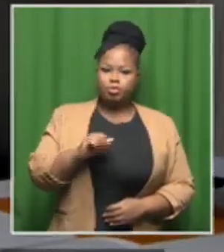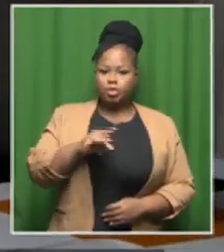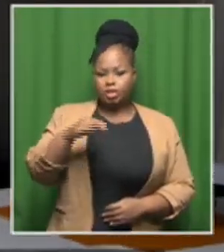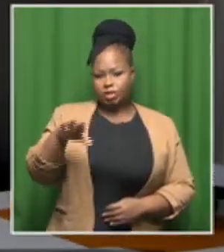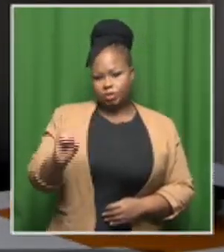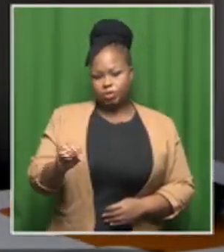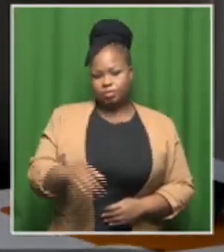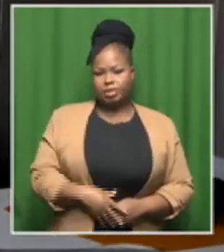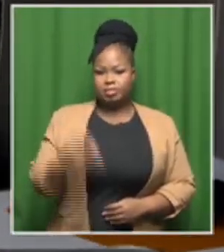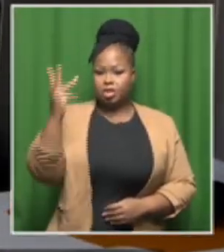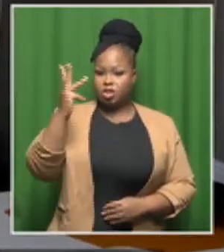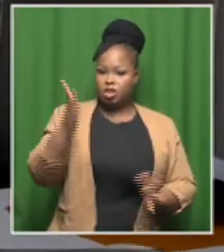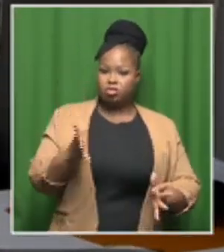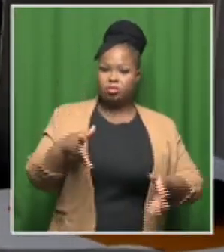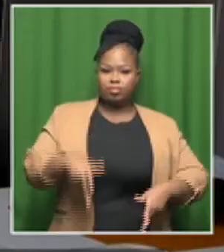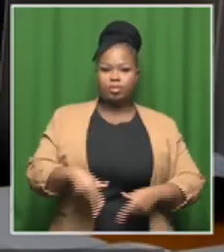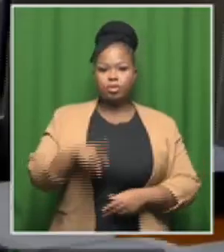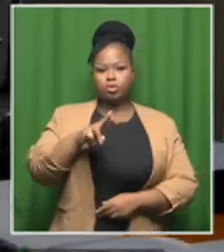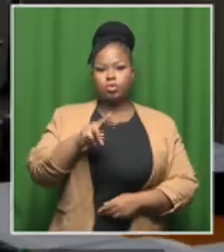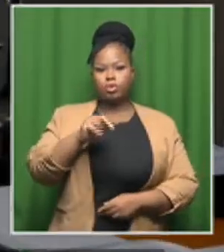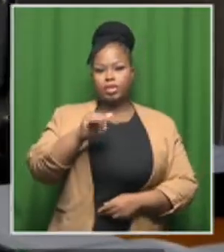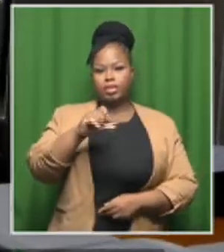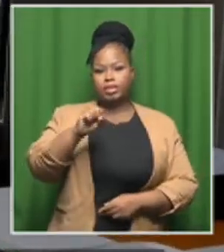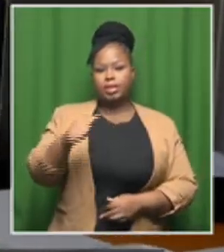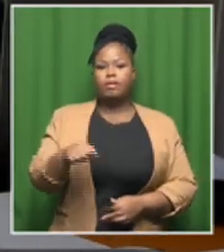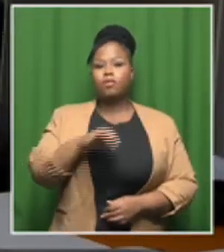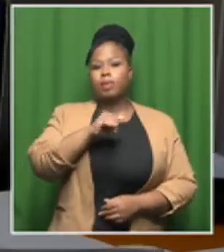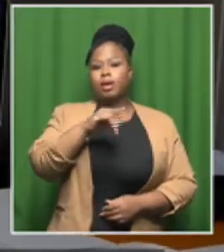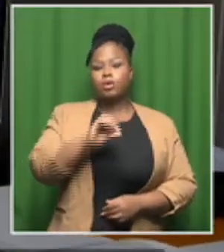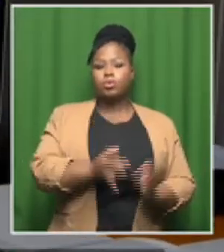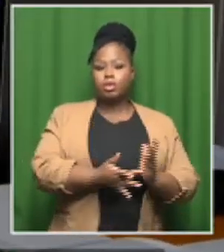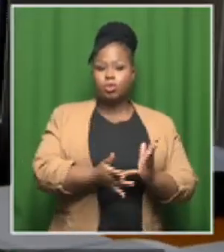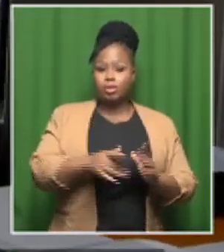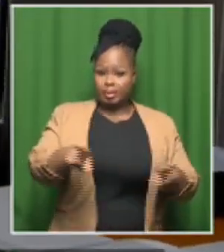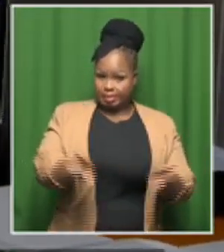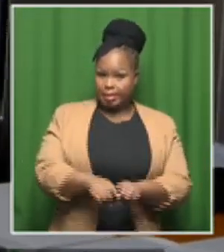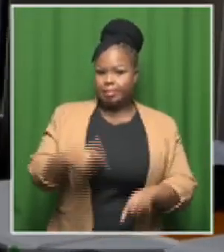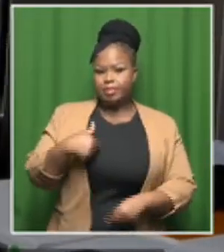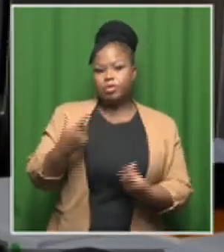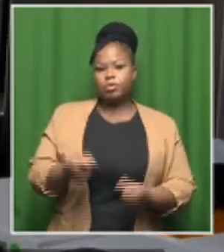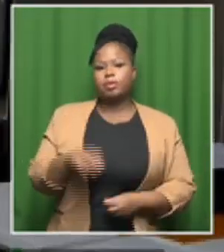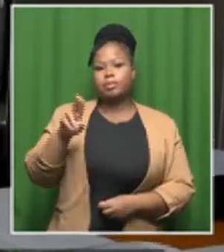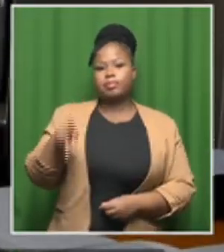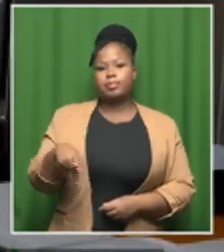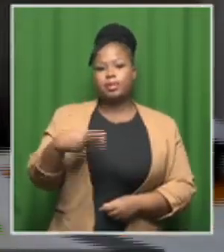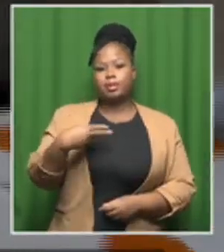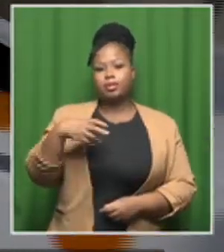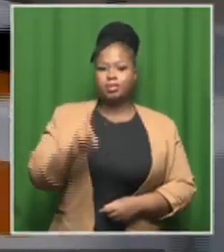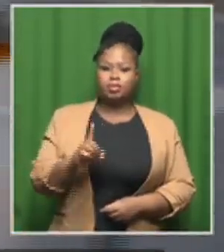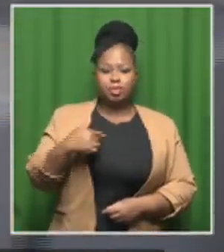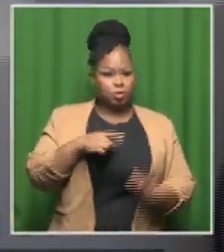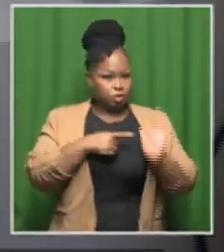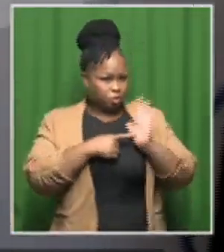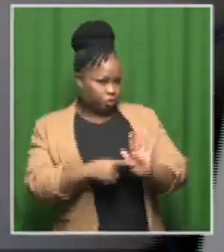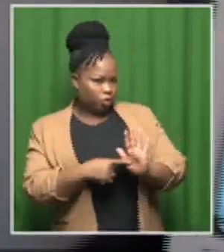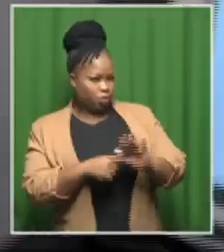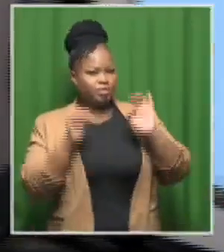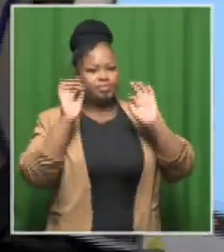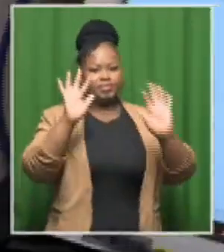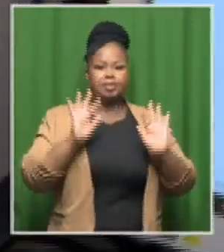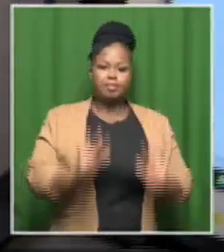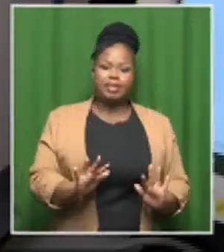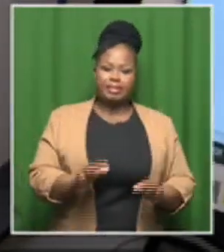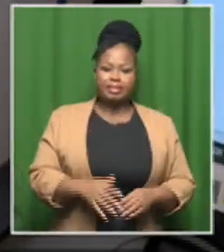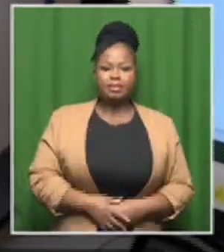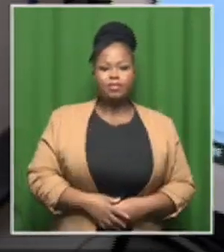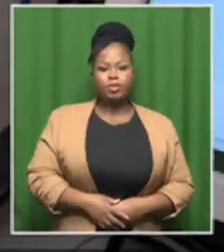Malindisa, a lecturer here at UNISA for biotechnology, but I'm also completing my PhD. And I would like to show you this amazing instrument, which